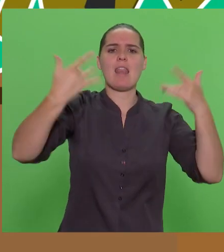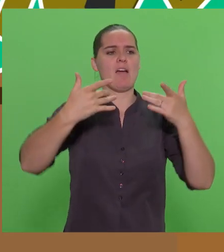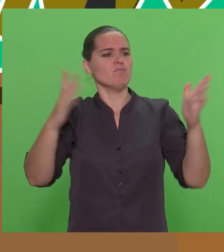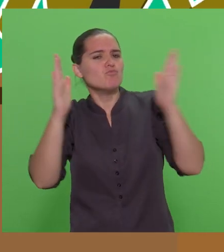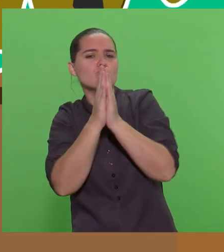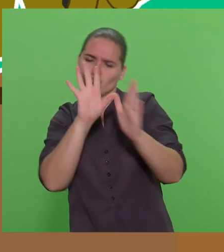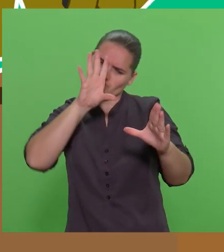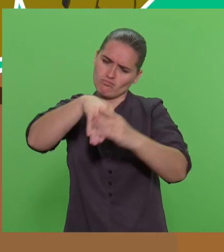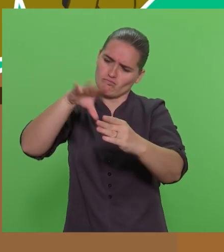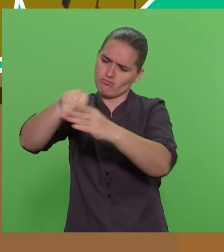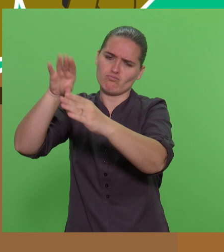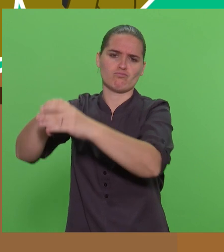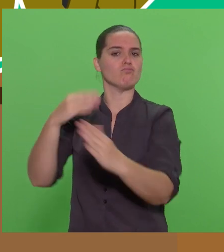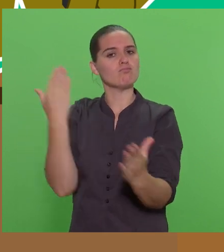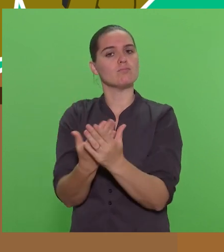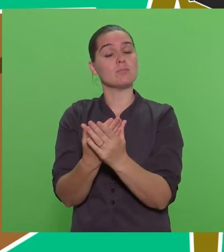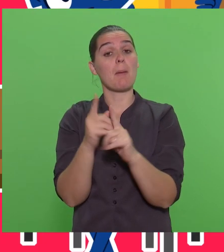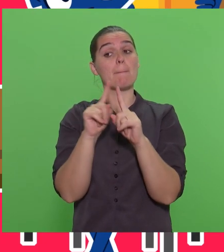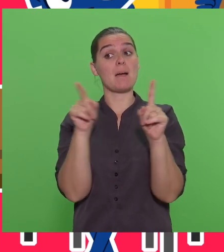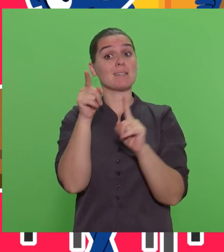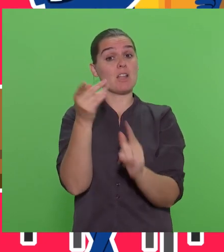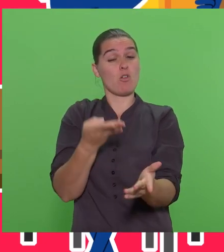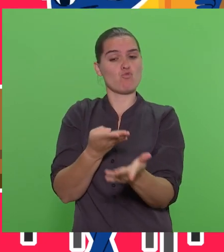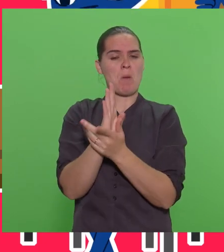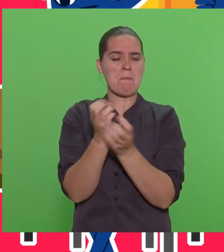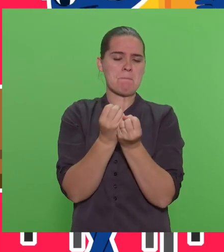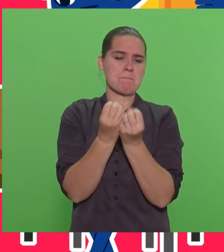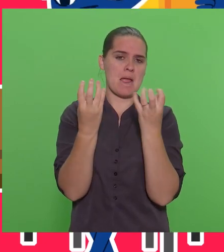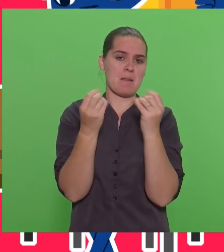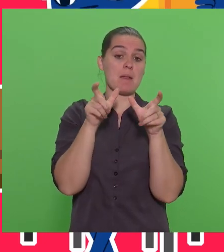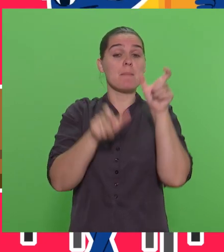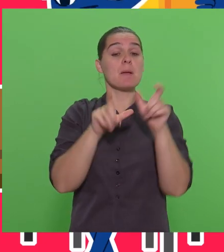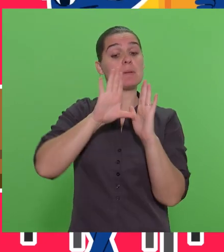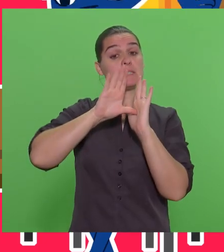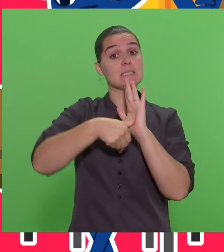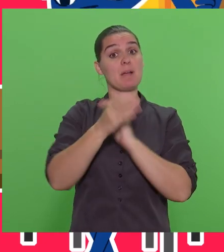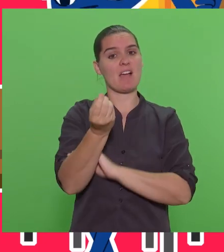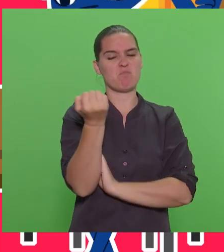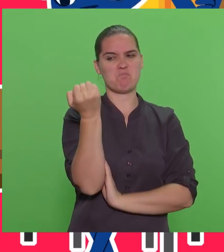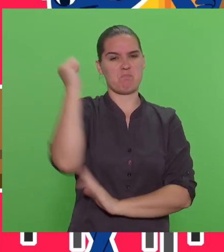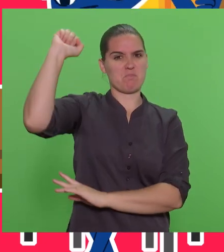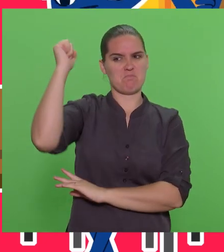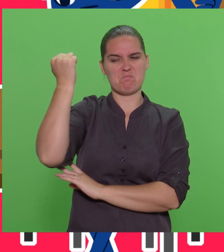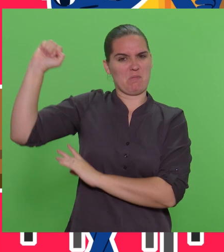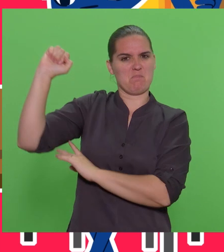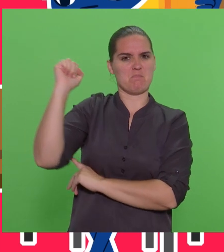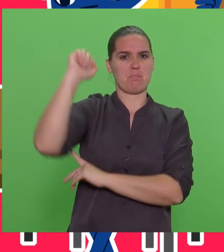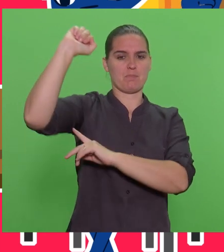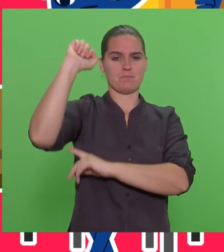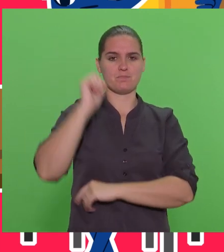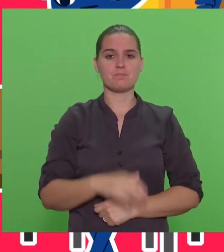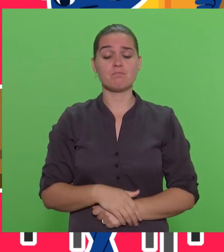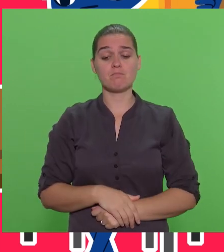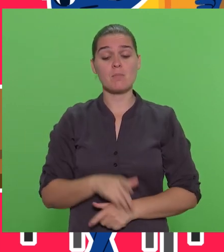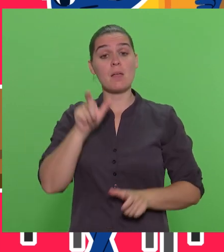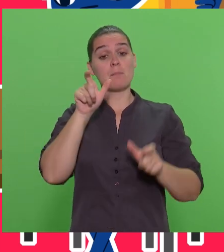all aspects of society. This right has been and continues to be denied to many people with